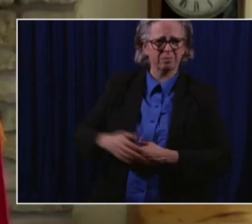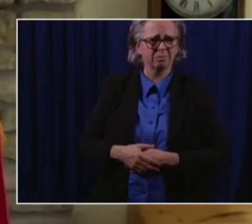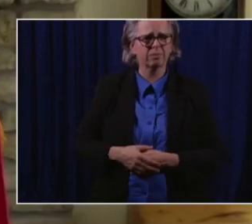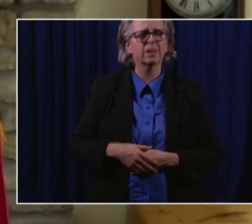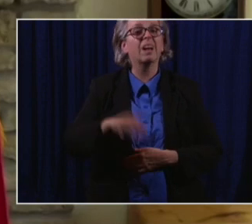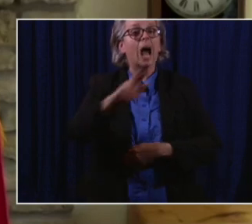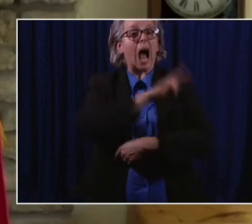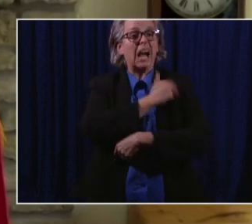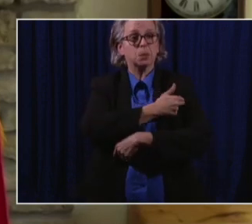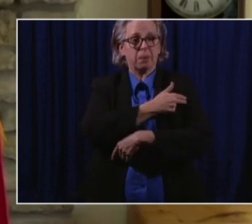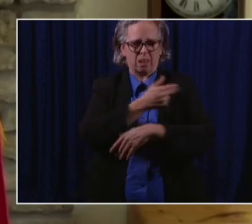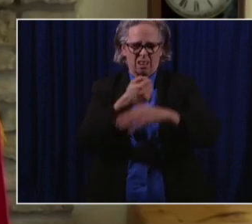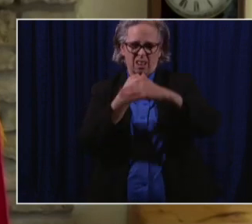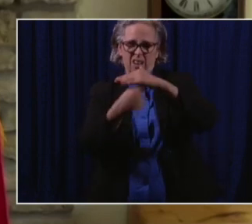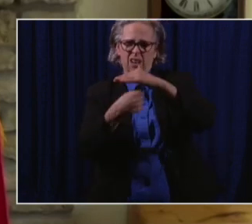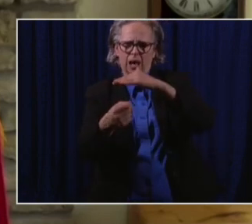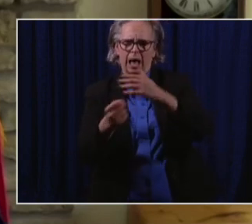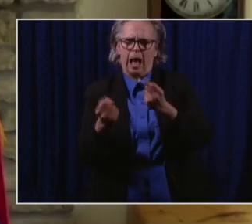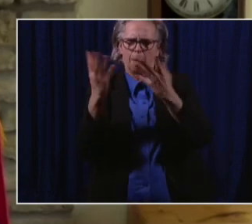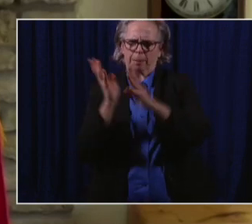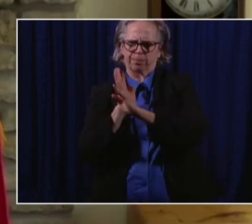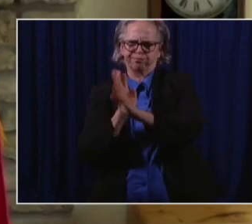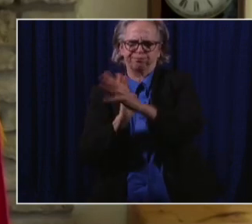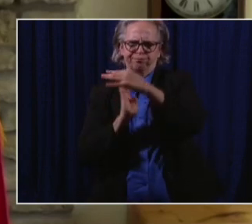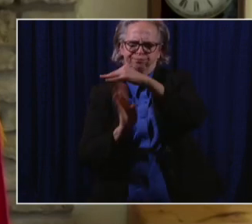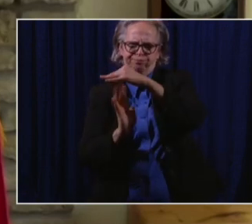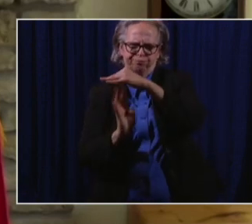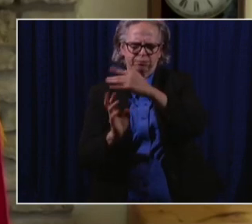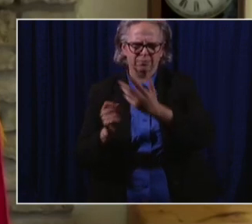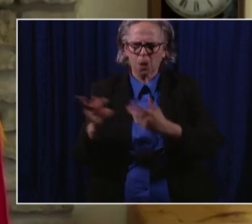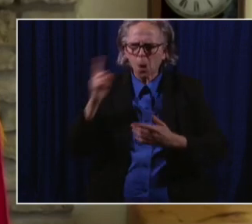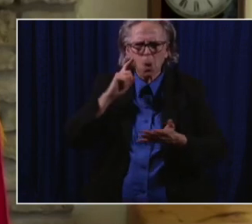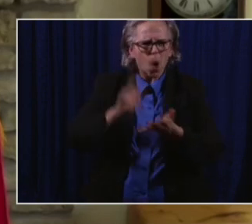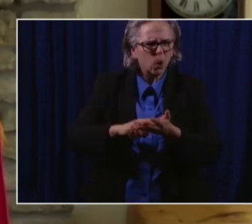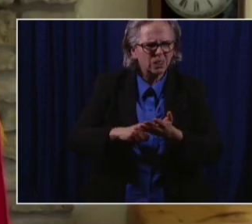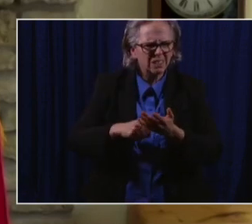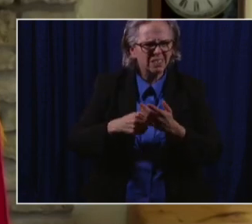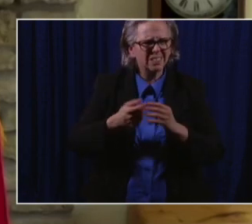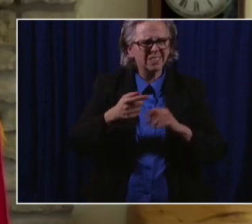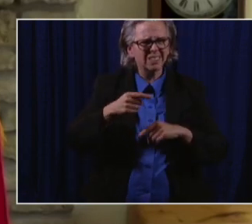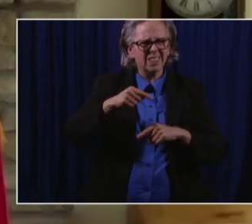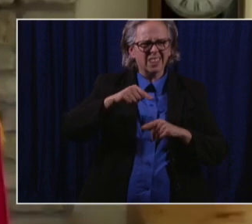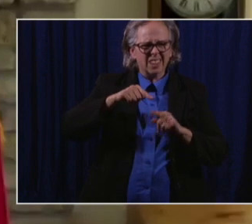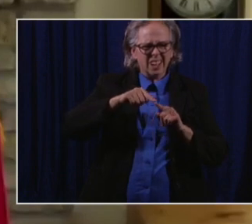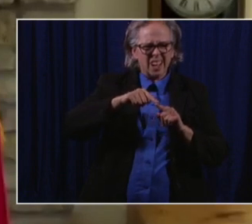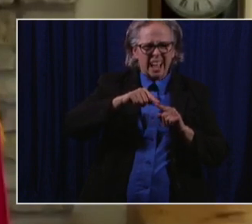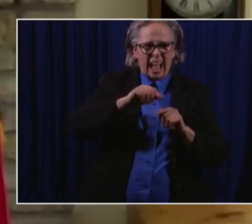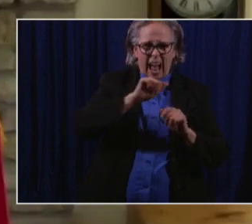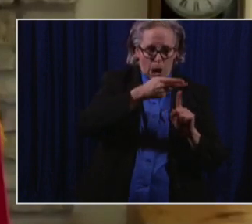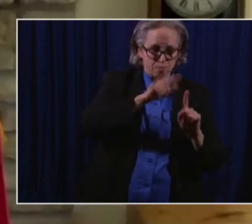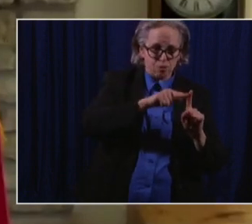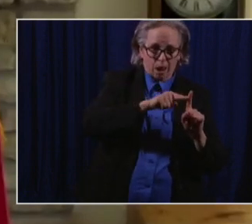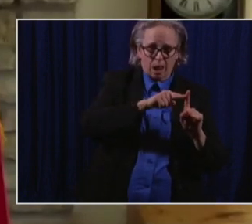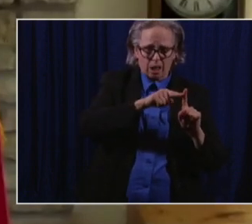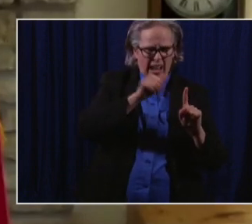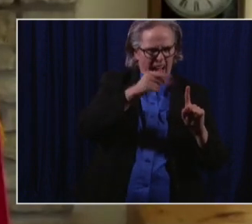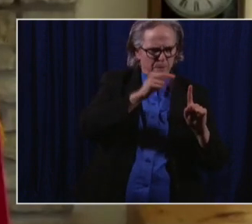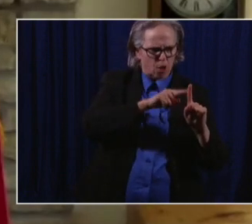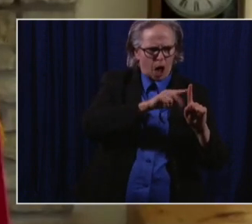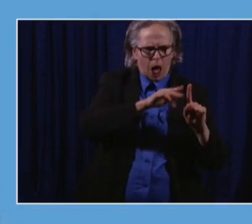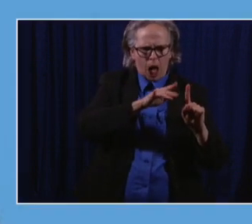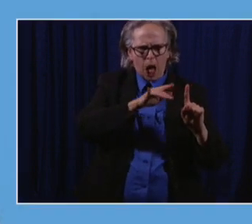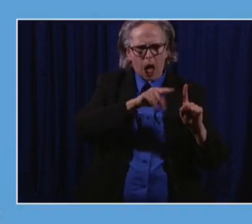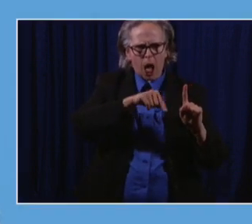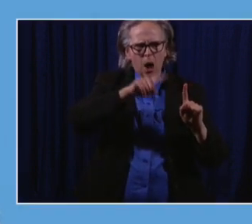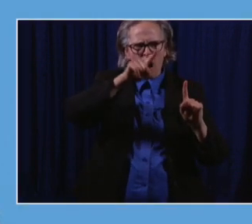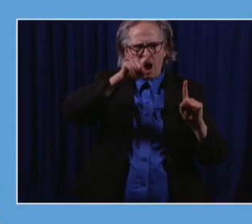and you can start to see a trend. This starts over here in April, goes all the way across. If you can't read, it